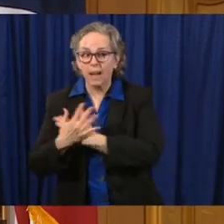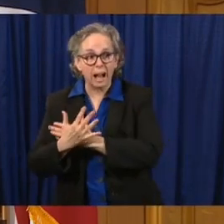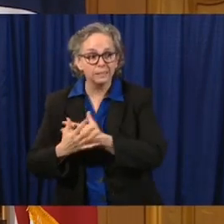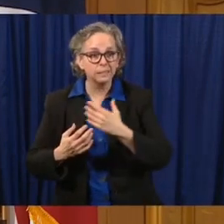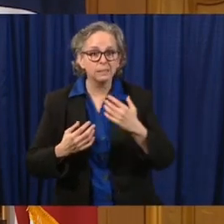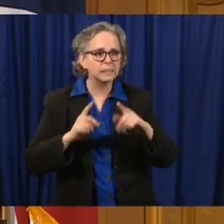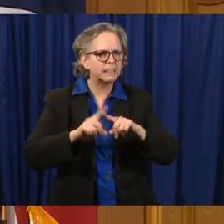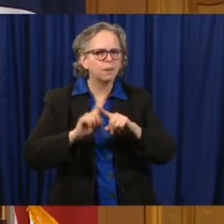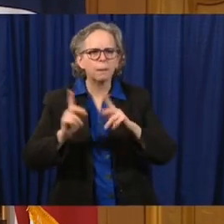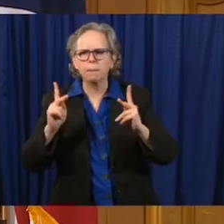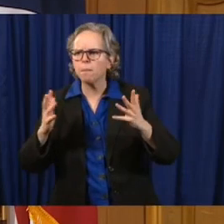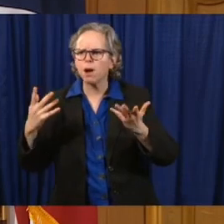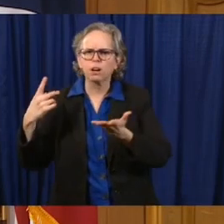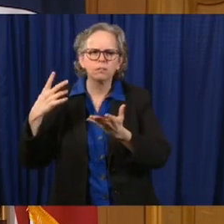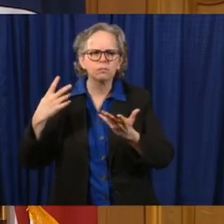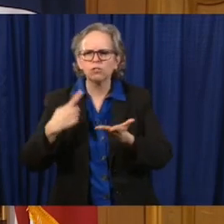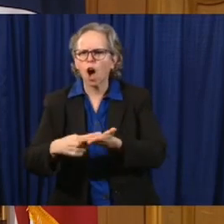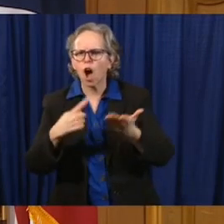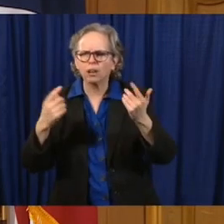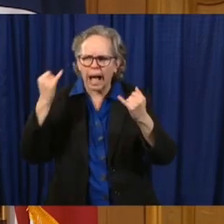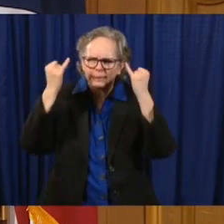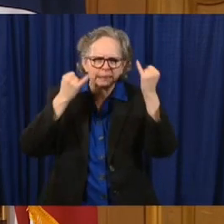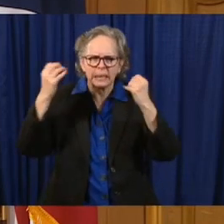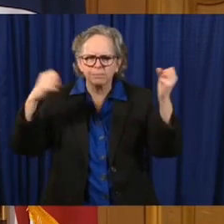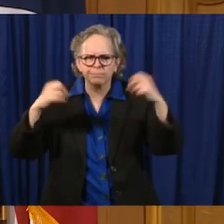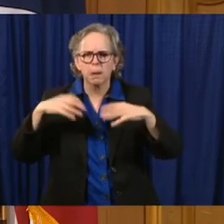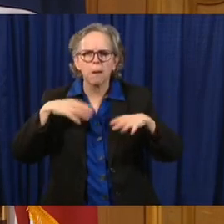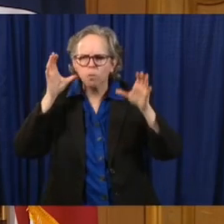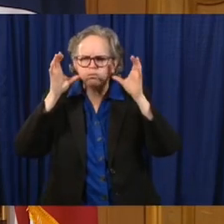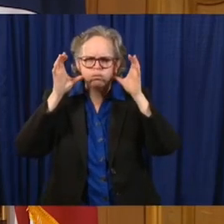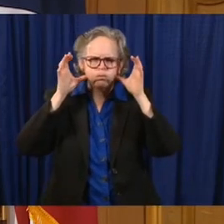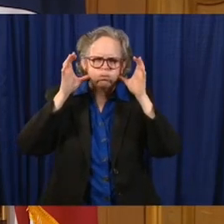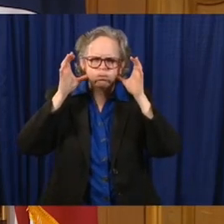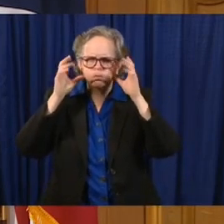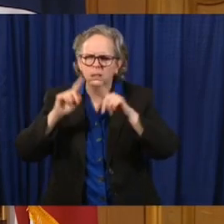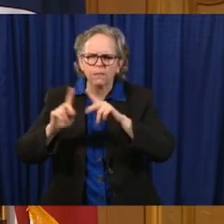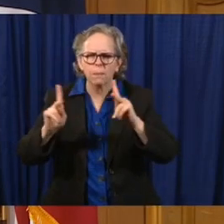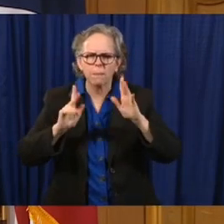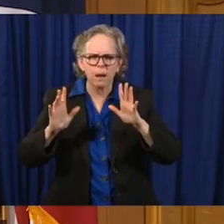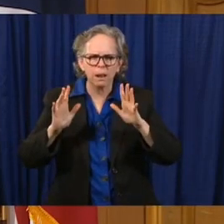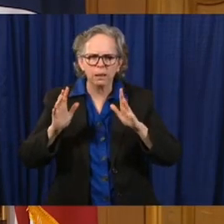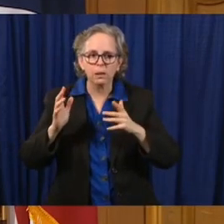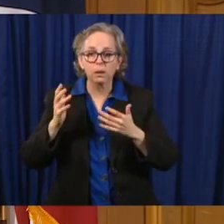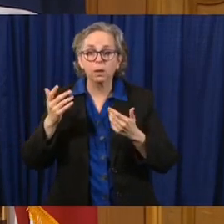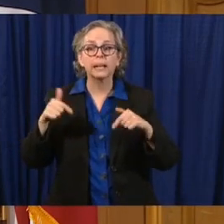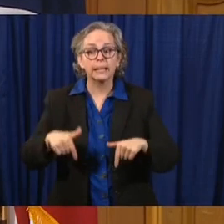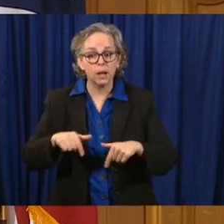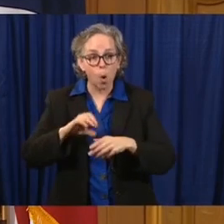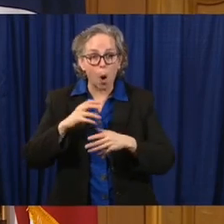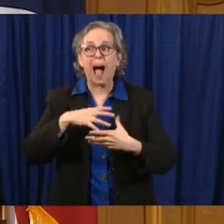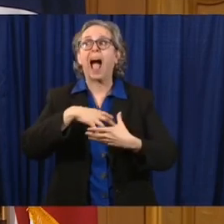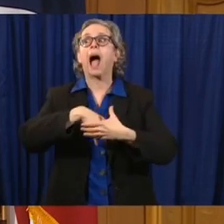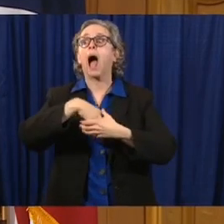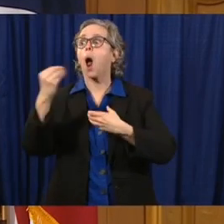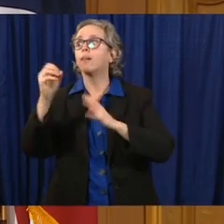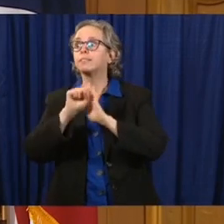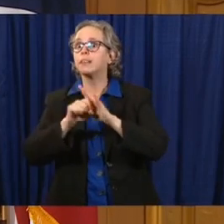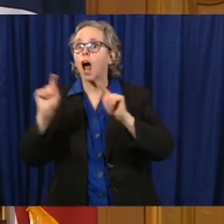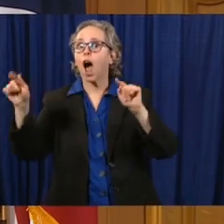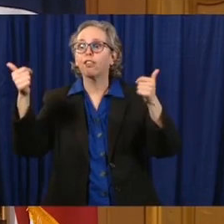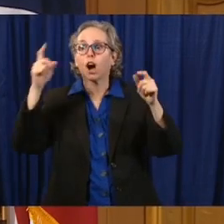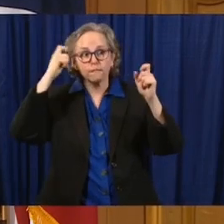people, listening to a lot of people in Ohio and outside Ohio. And as Dr. Acton and